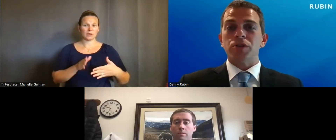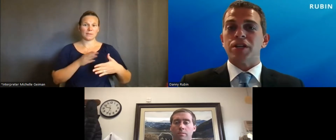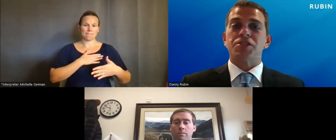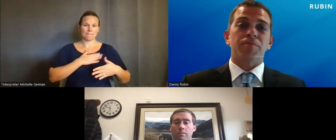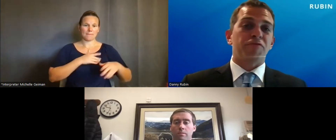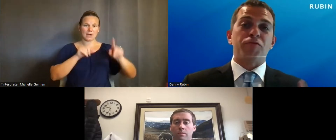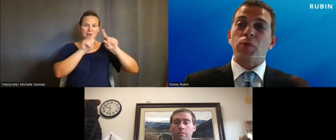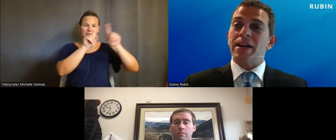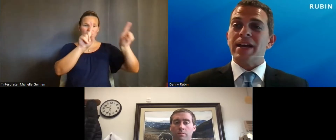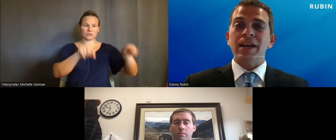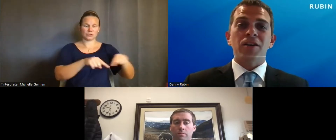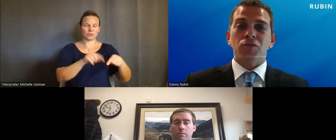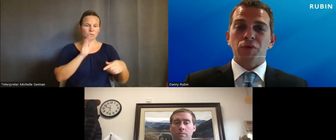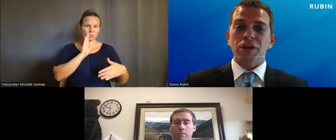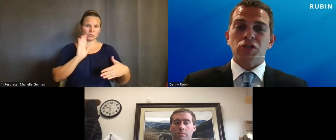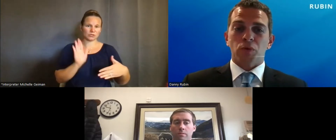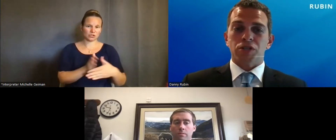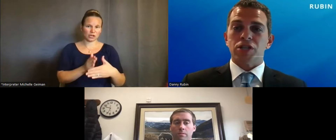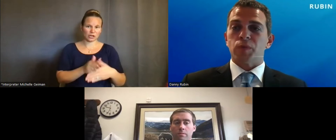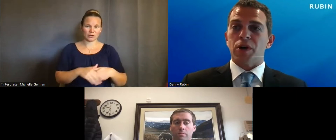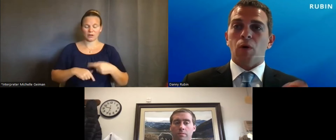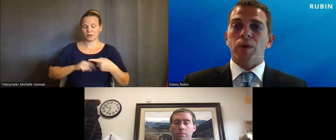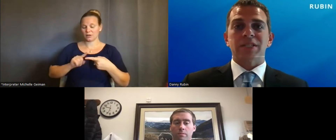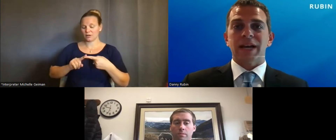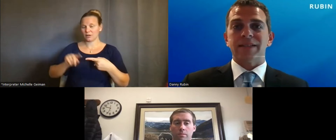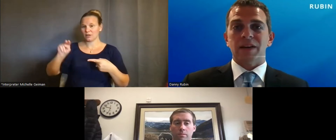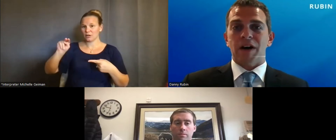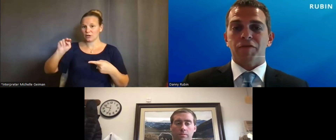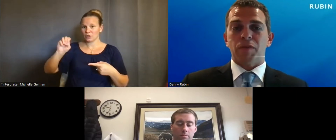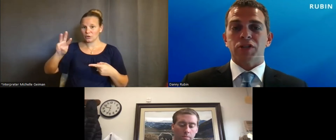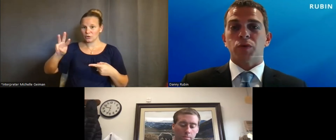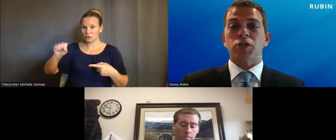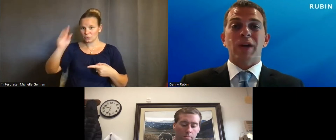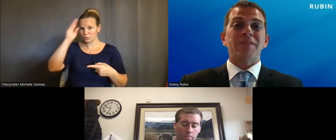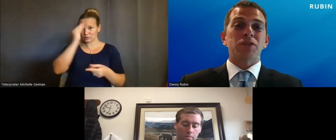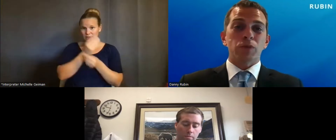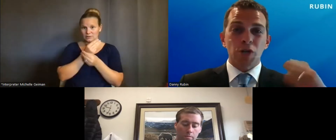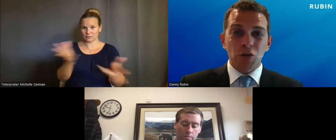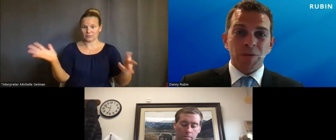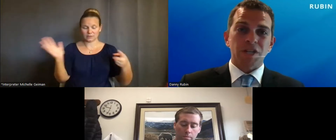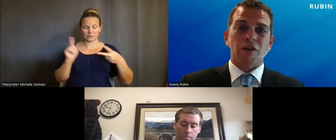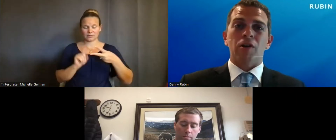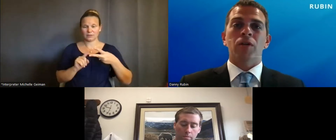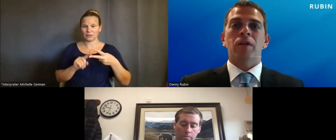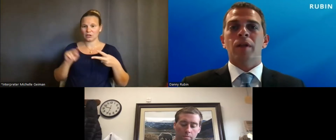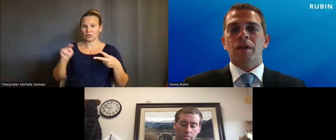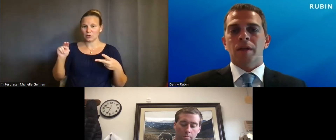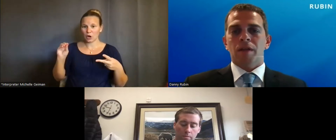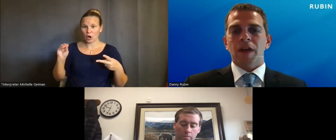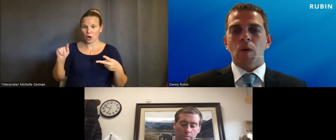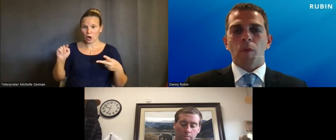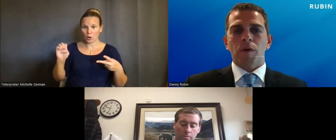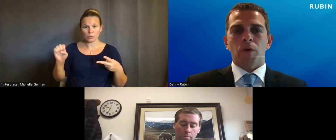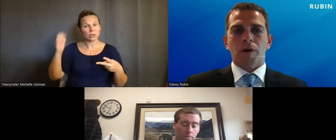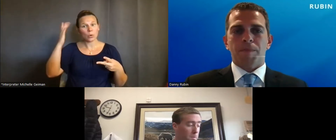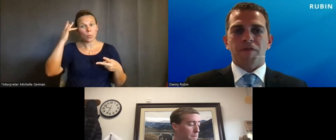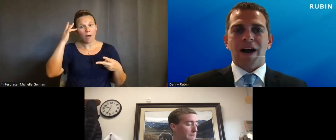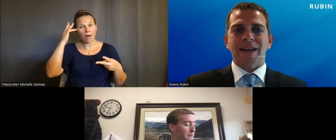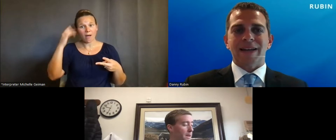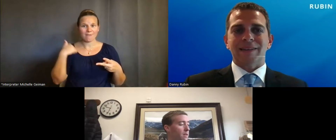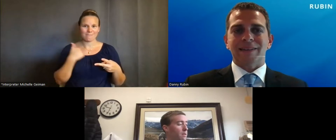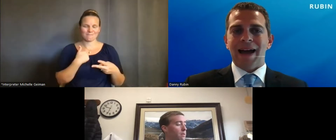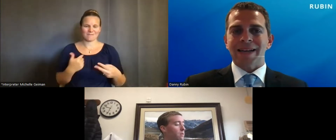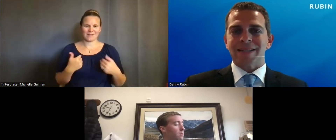and notes and some free resources. We always like to give out free resources. We have some new material than what we